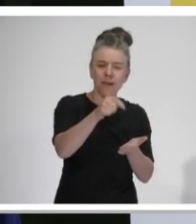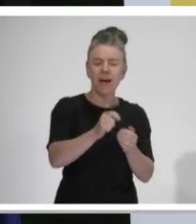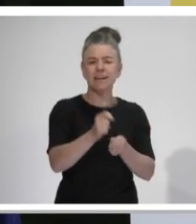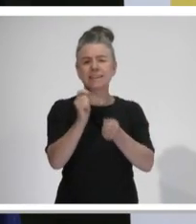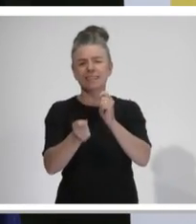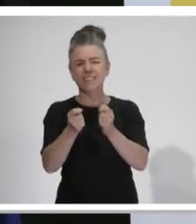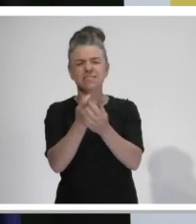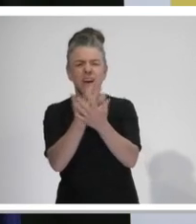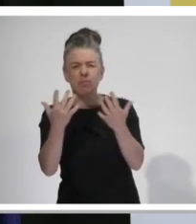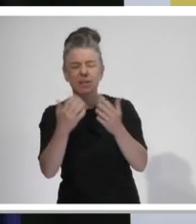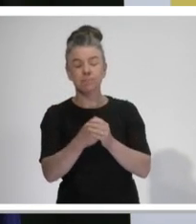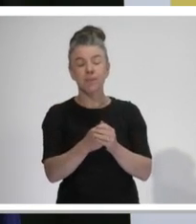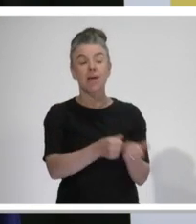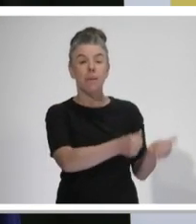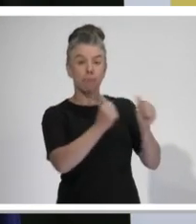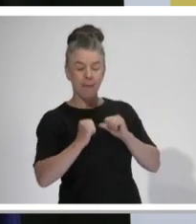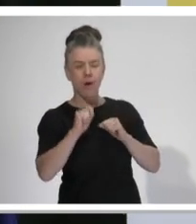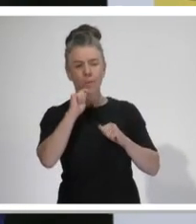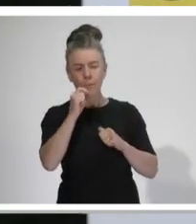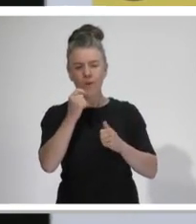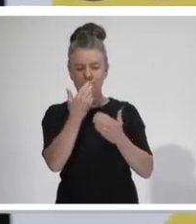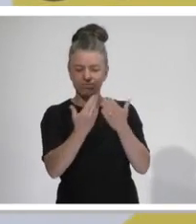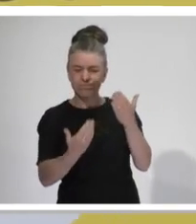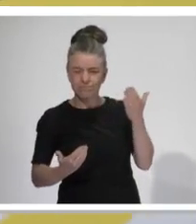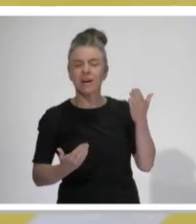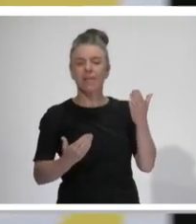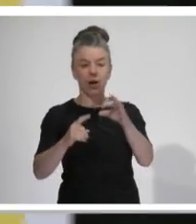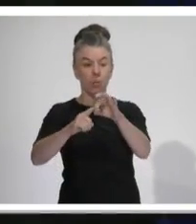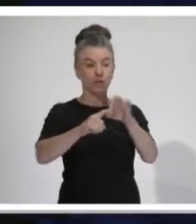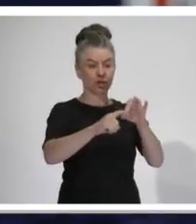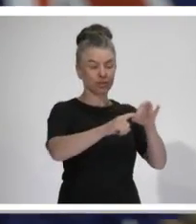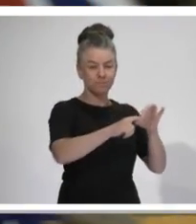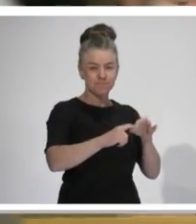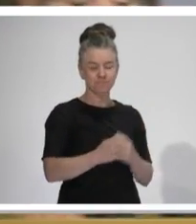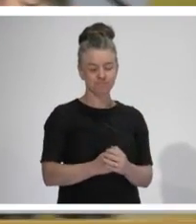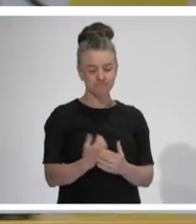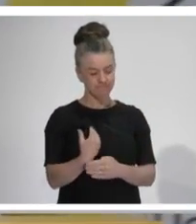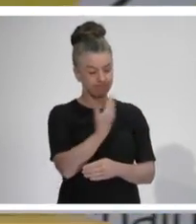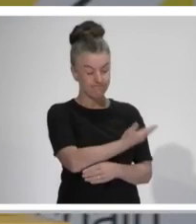of government news and take your questions. Dr McElnay. Thank you. Tēnā koutou katoa.